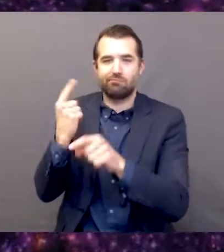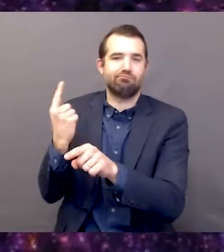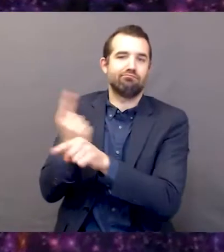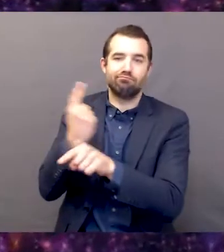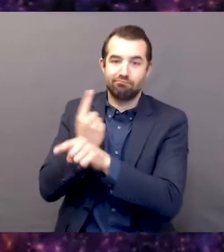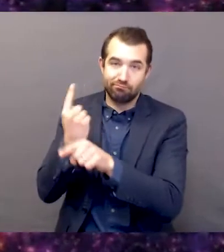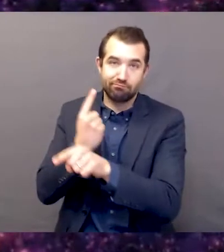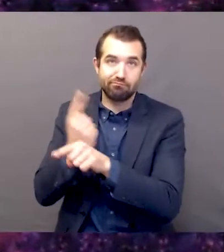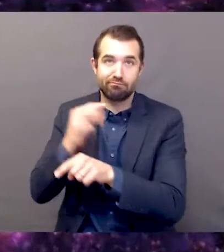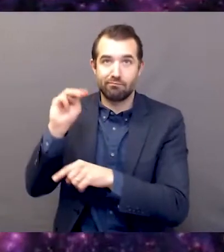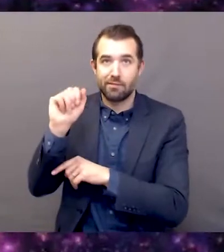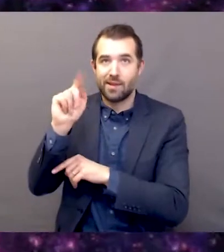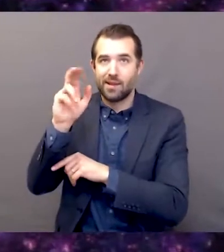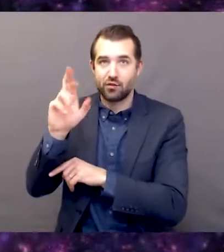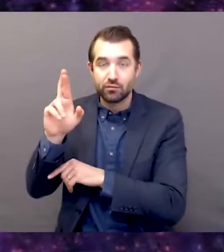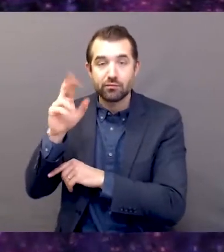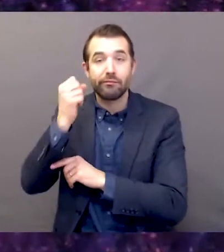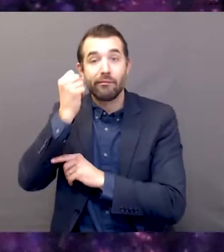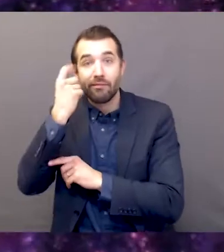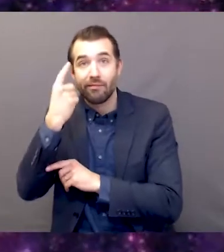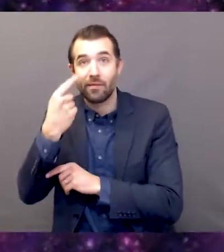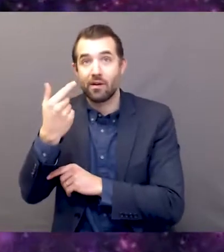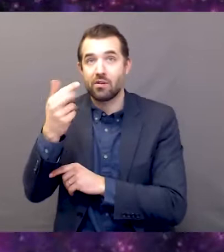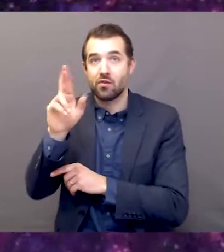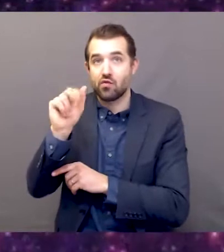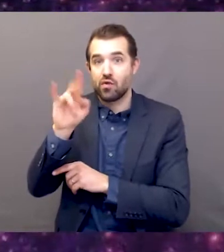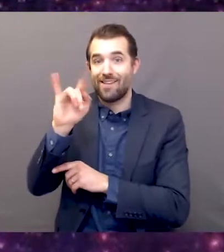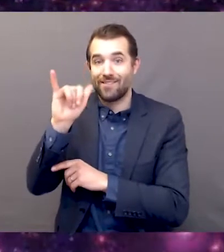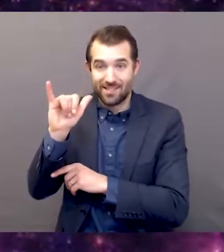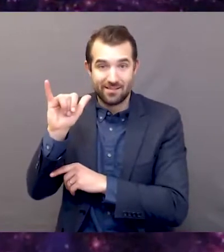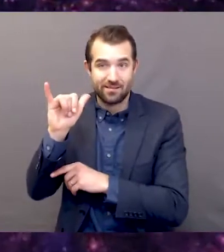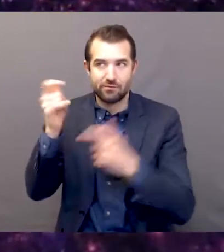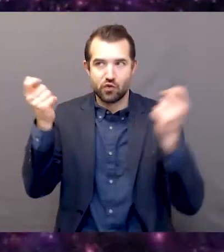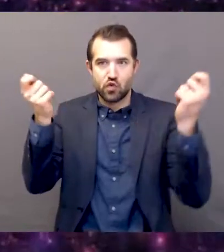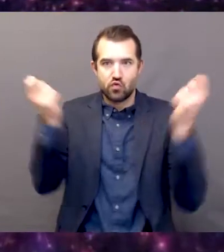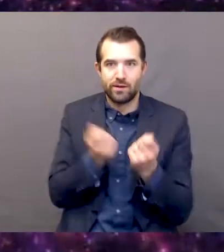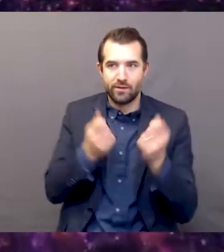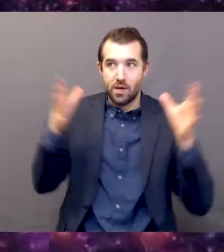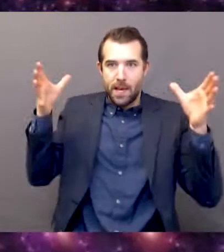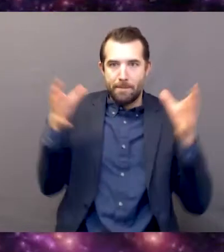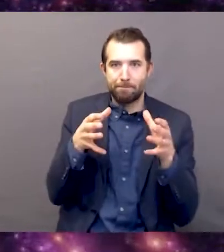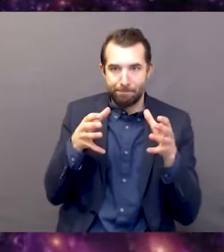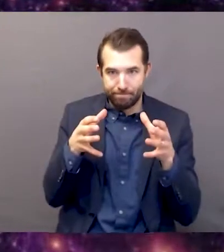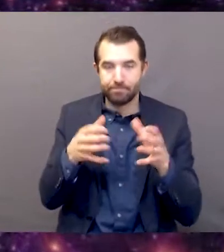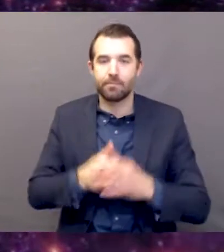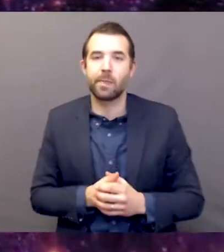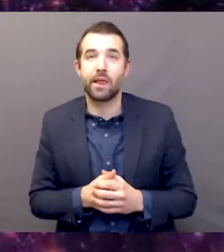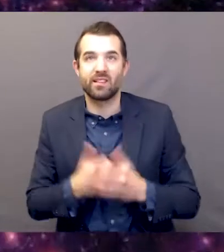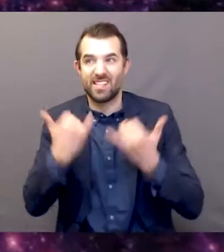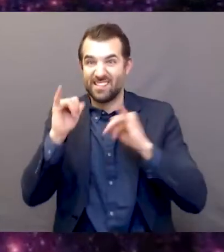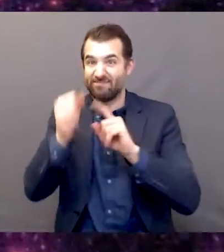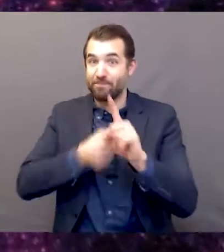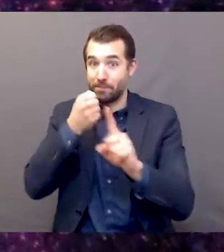for all matter, it responds to gravity. In fact, the dark matter is what drives the formation of structure. And finally,